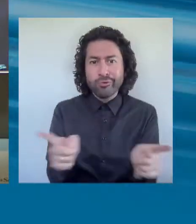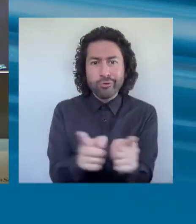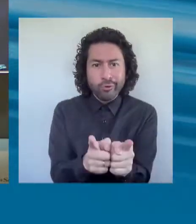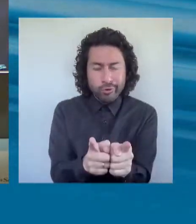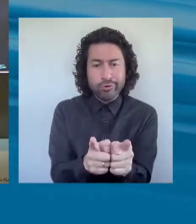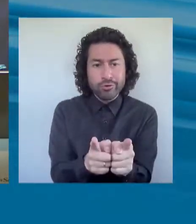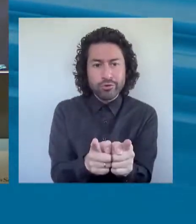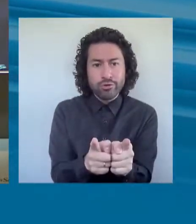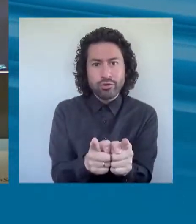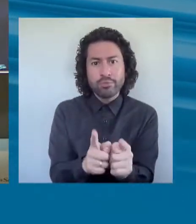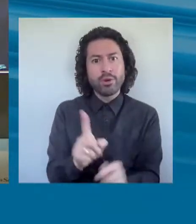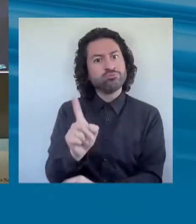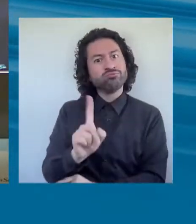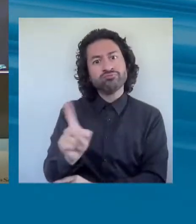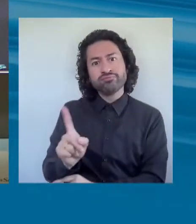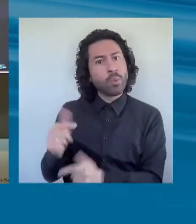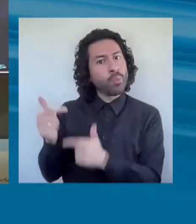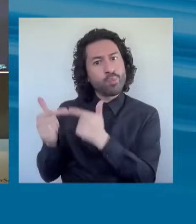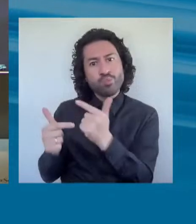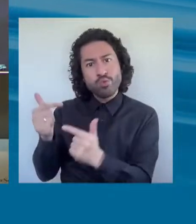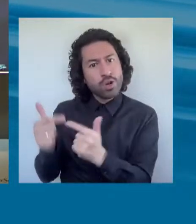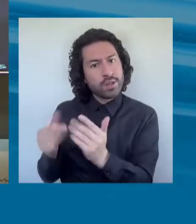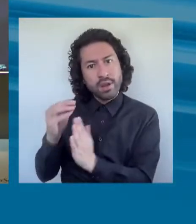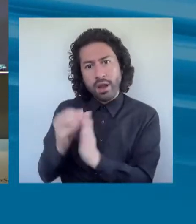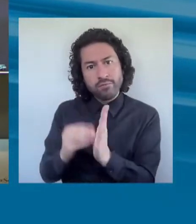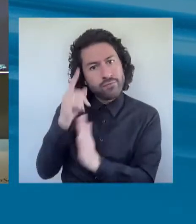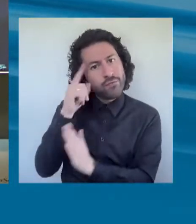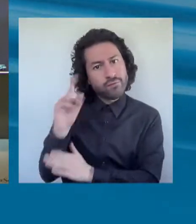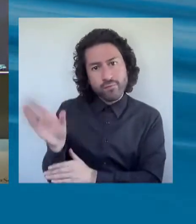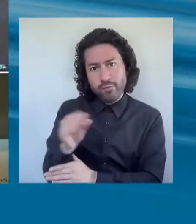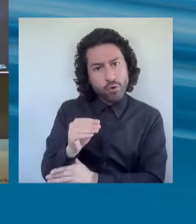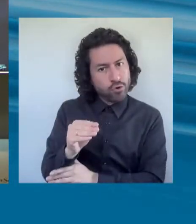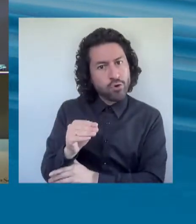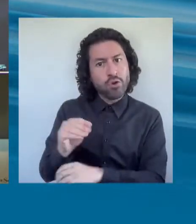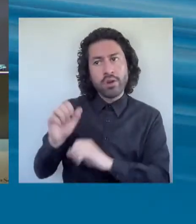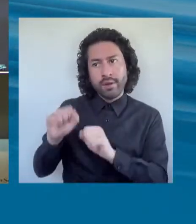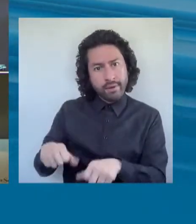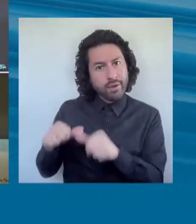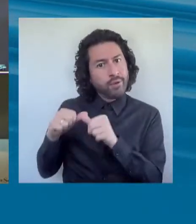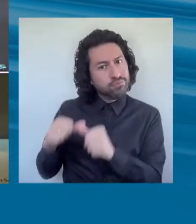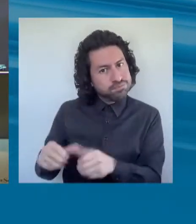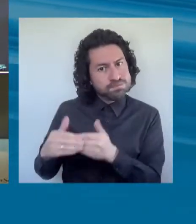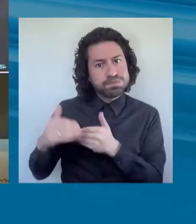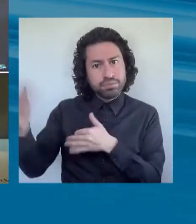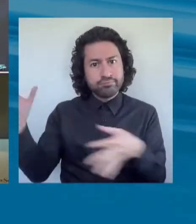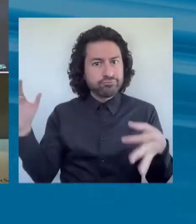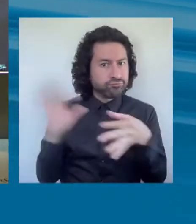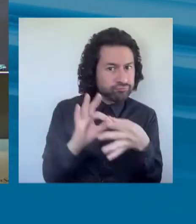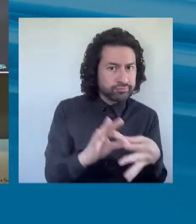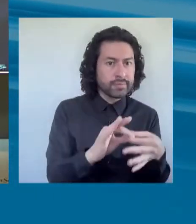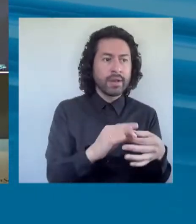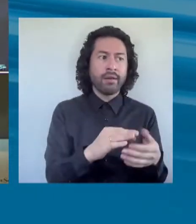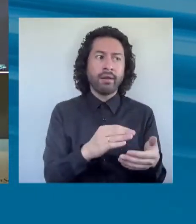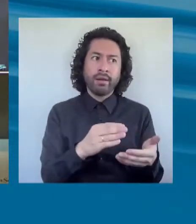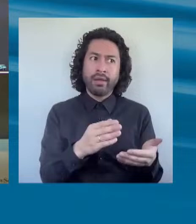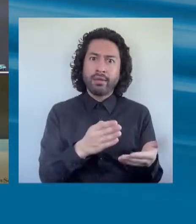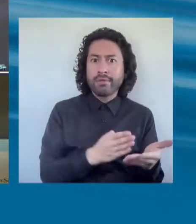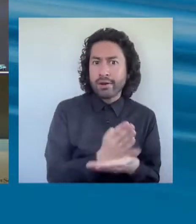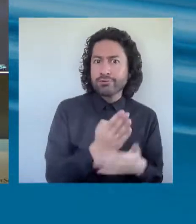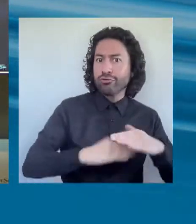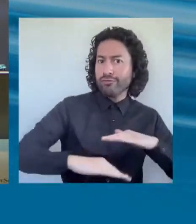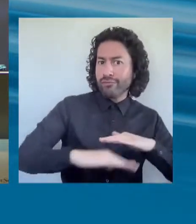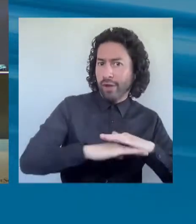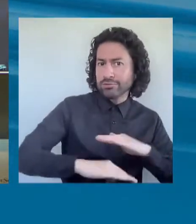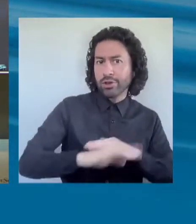short-term policies, and it does not allow for universal policies that can protect the basic rights of